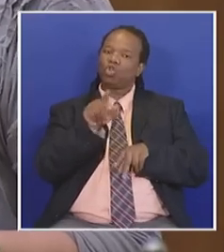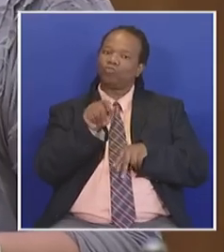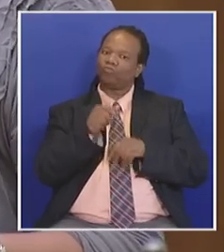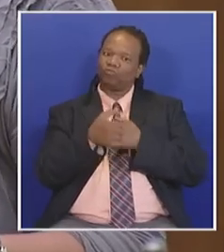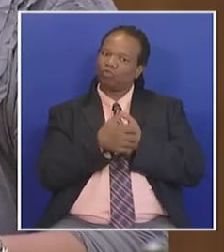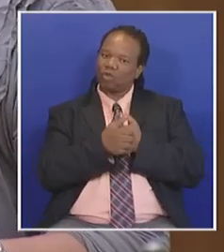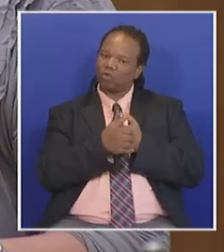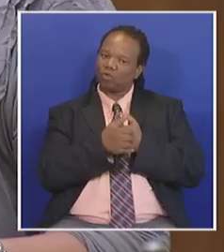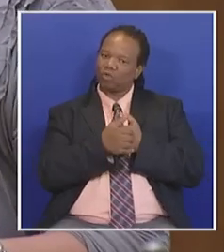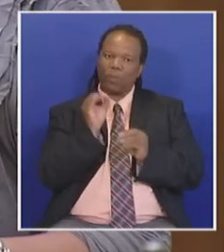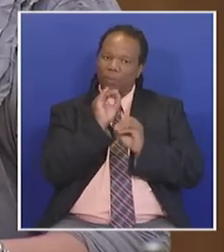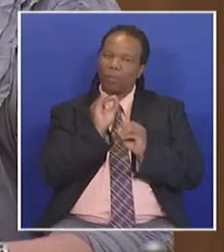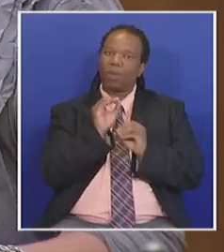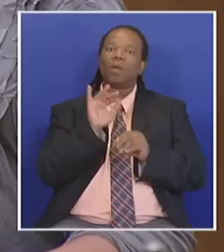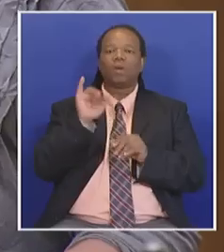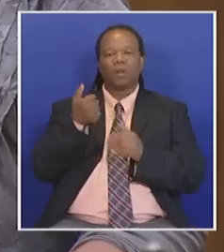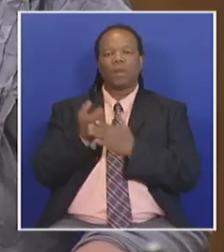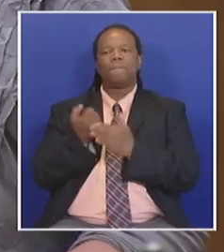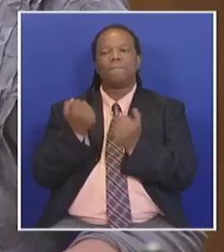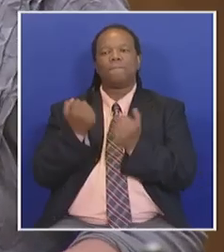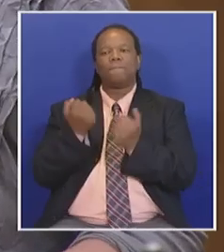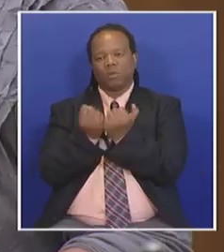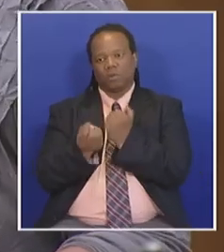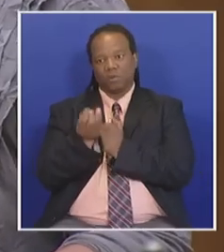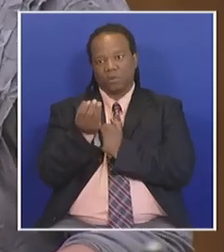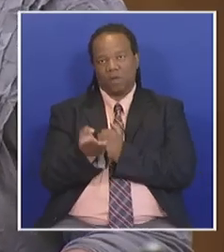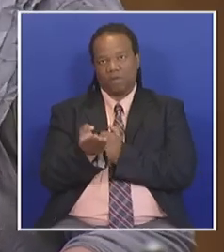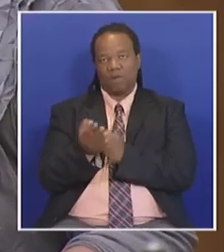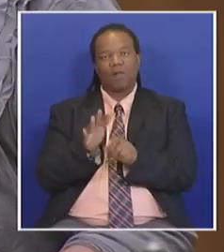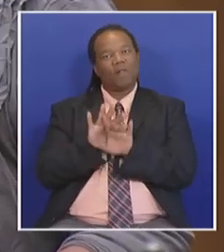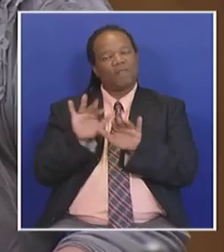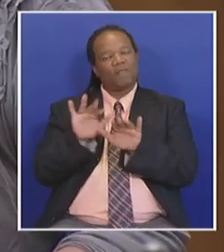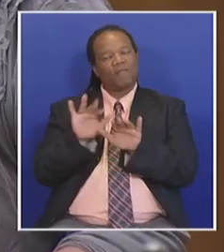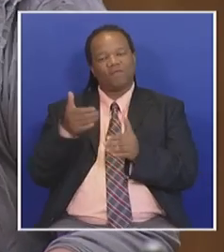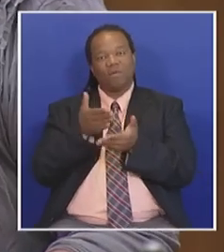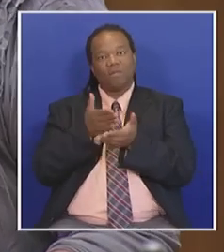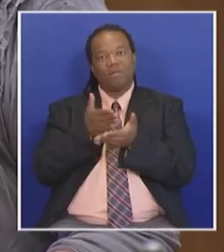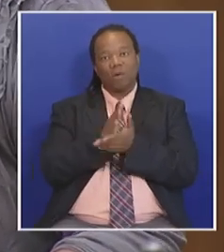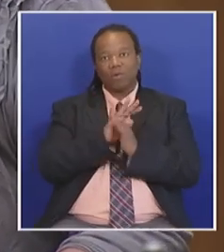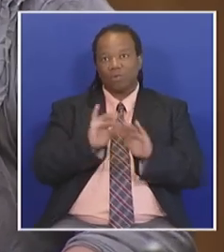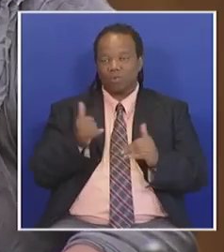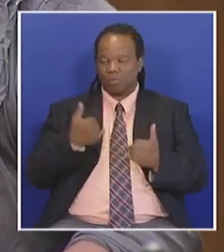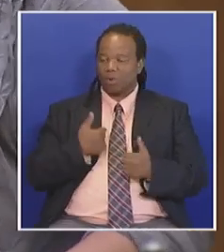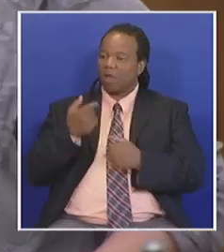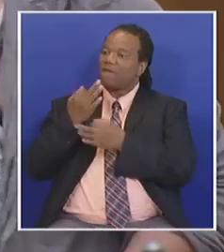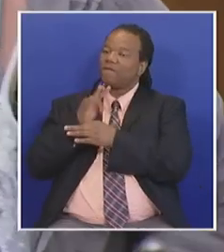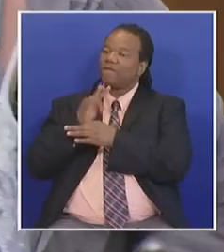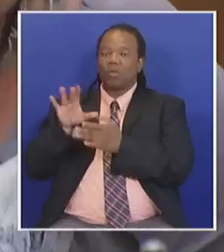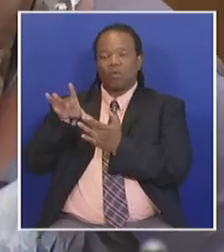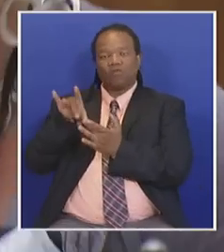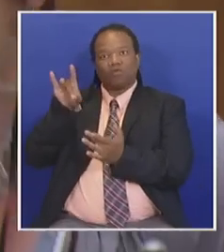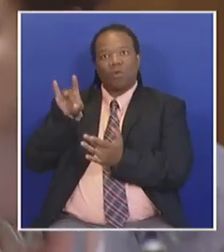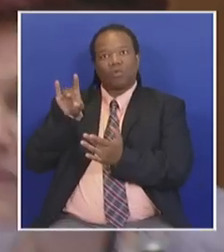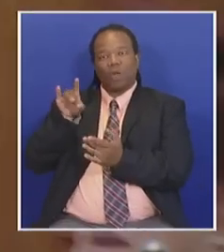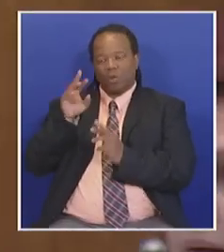on the constitutional rights to equality, human dignity, privacy, and freedom of choice. I so move. Thank